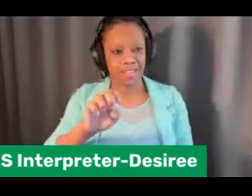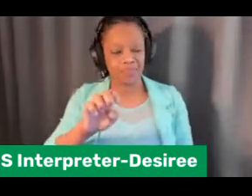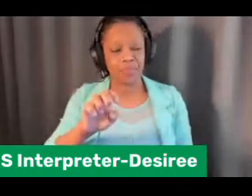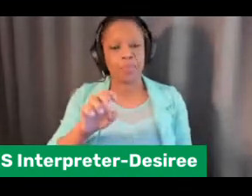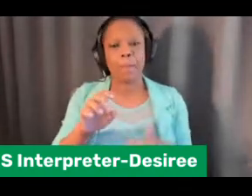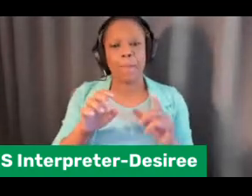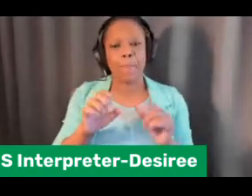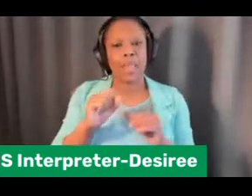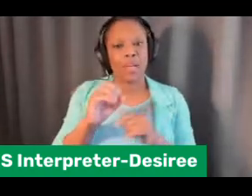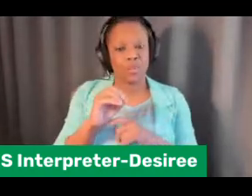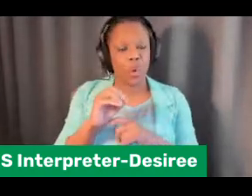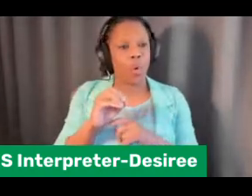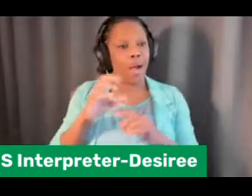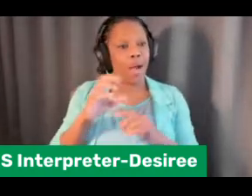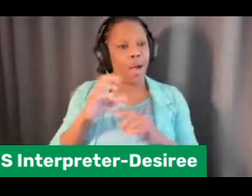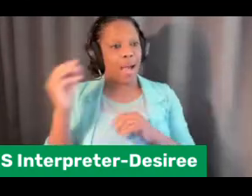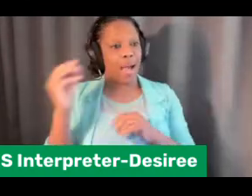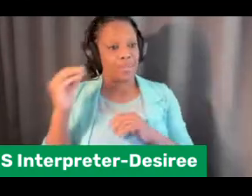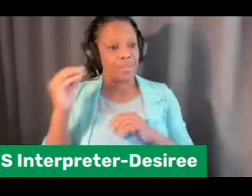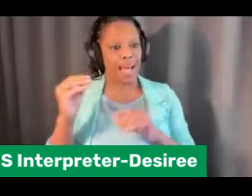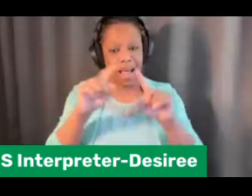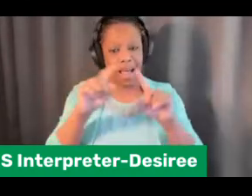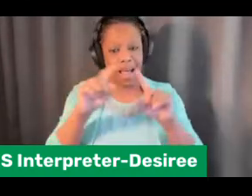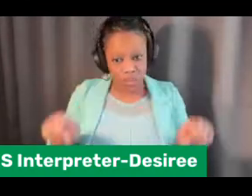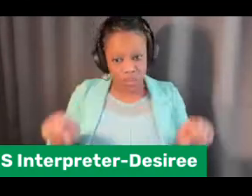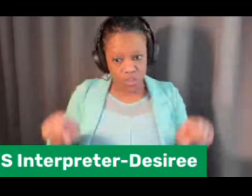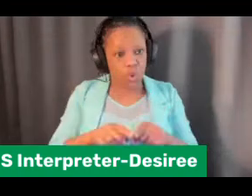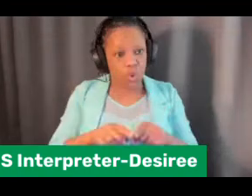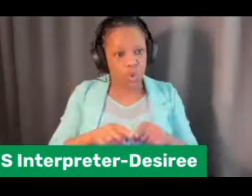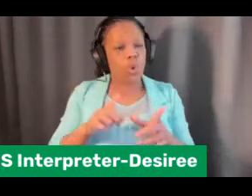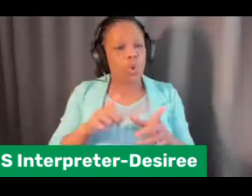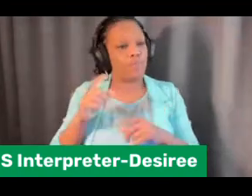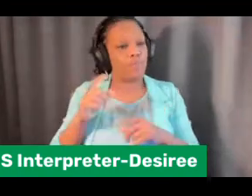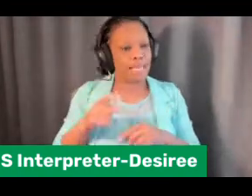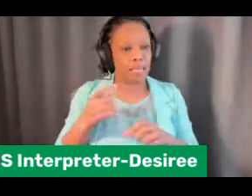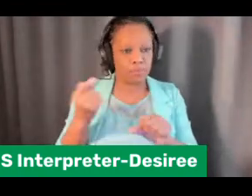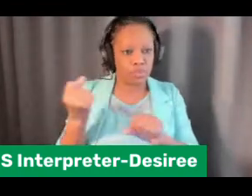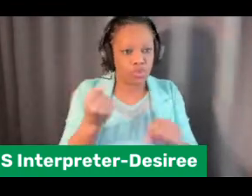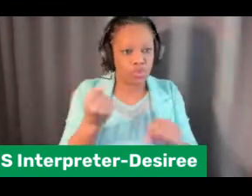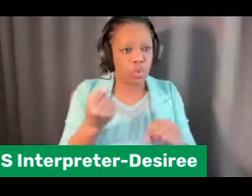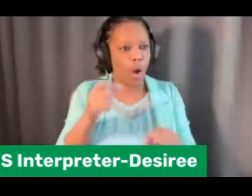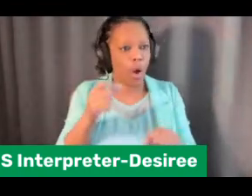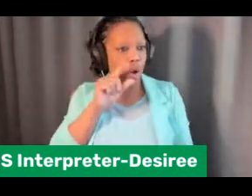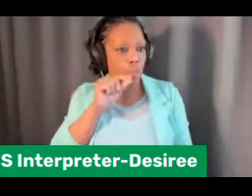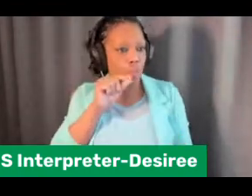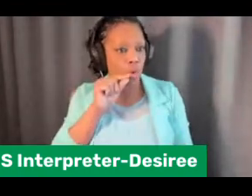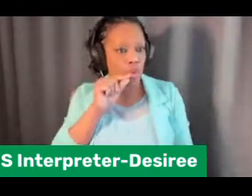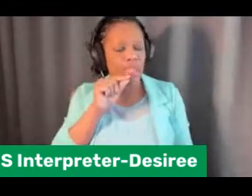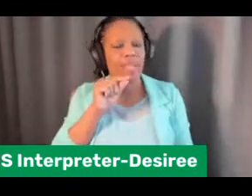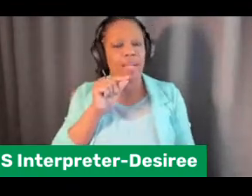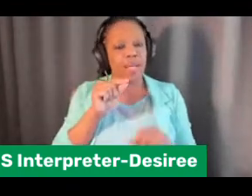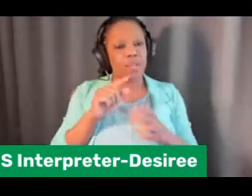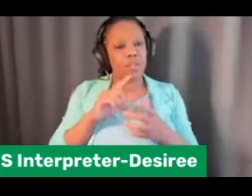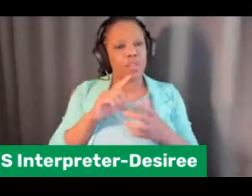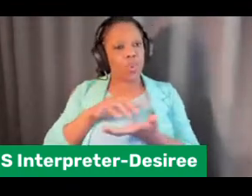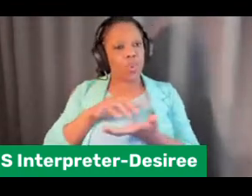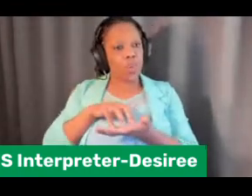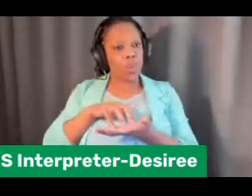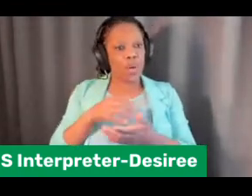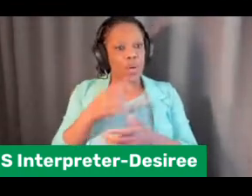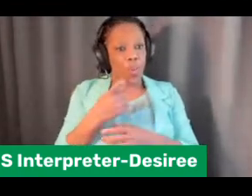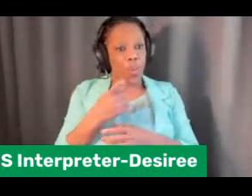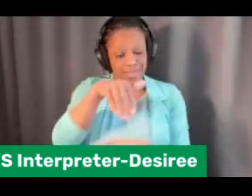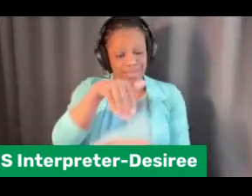of strength needed to keep that group moving forward. The interesting thing about murmurations is, yes, there